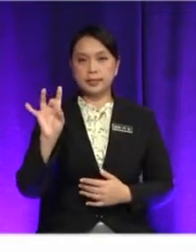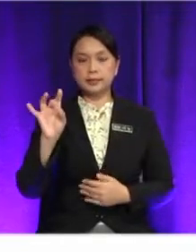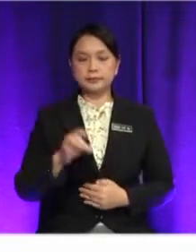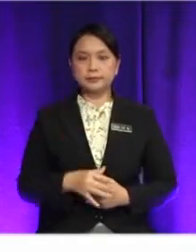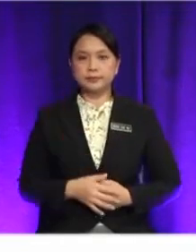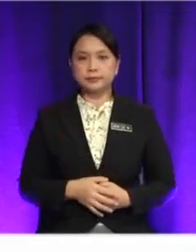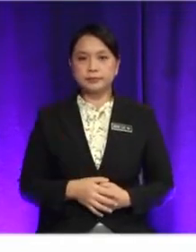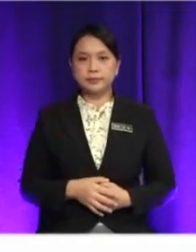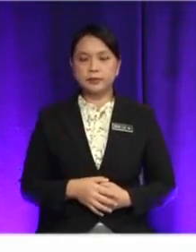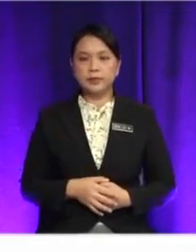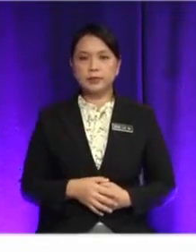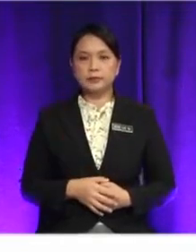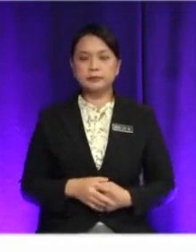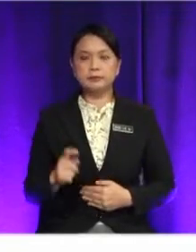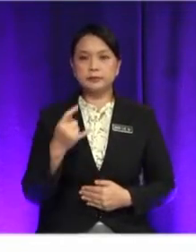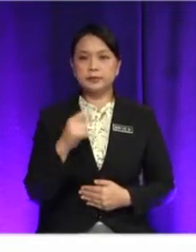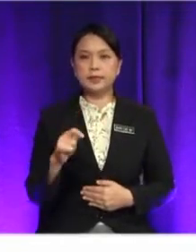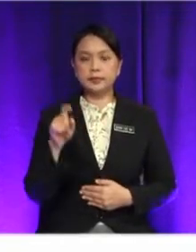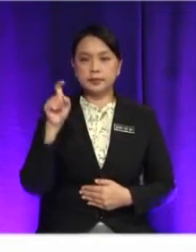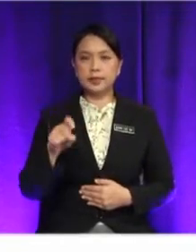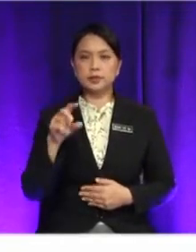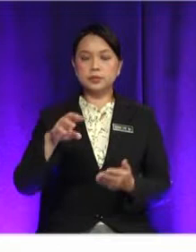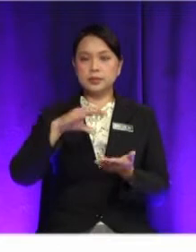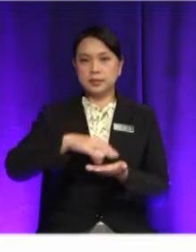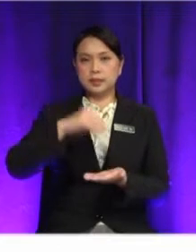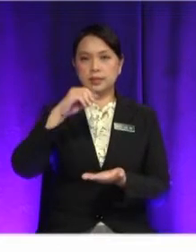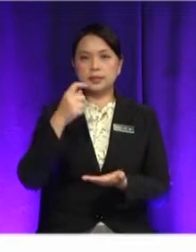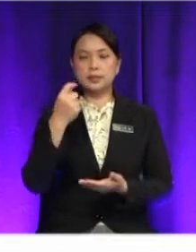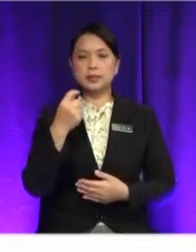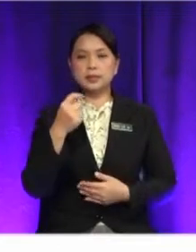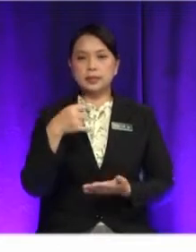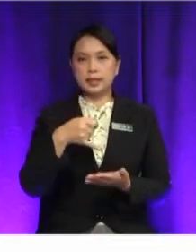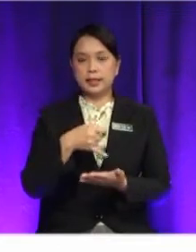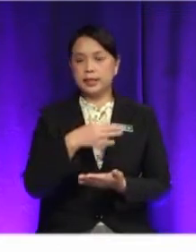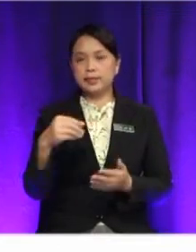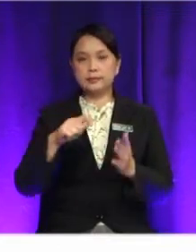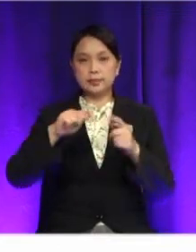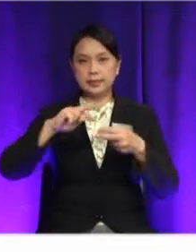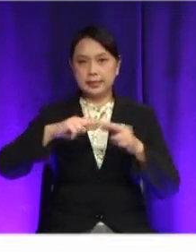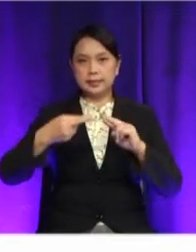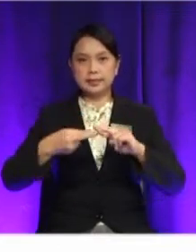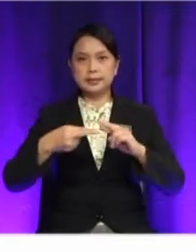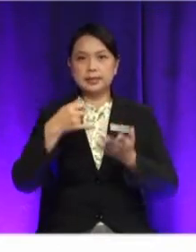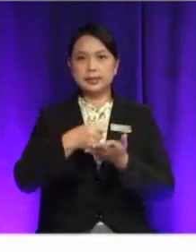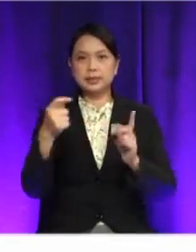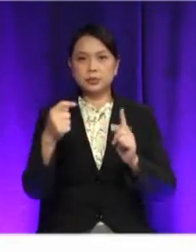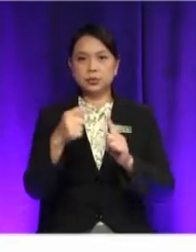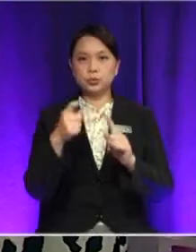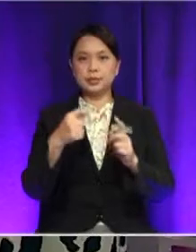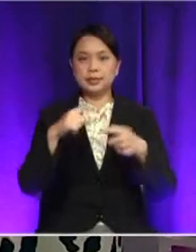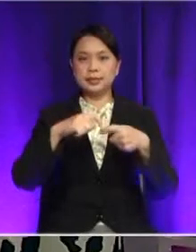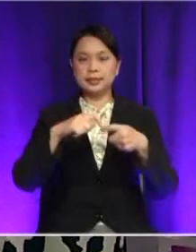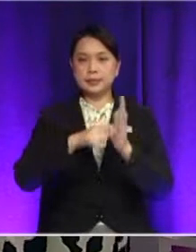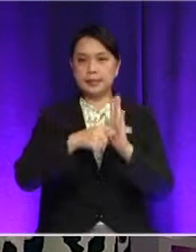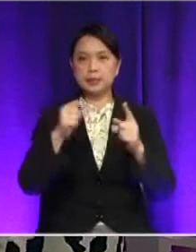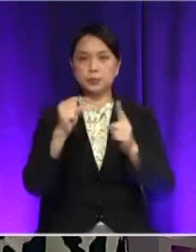So what they need to do is they need to study the options, now relating it to the keywords from the passage that they did